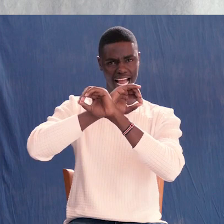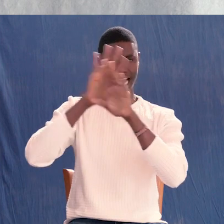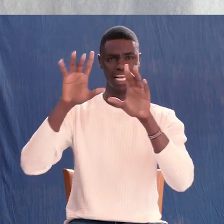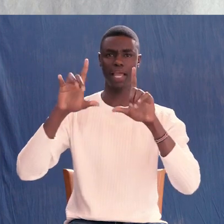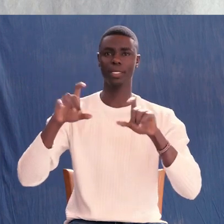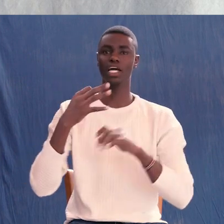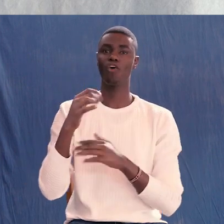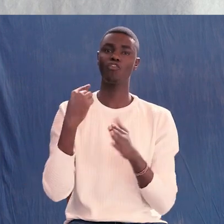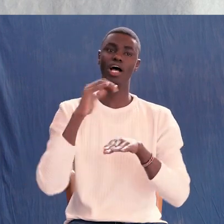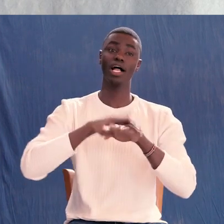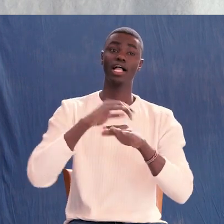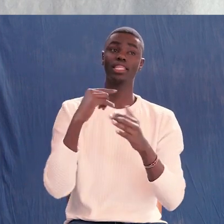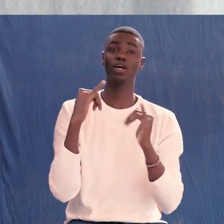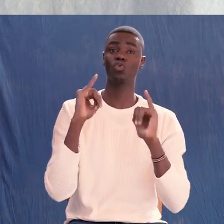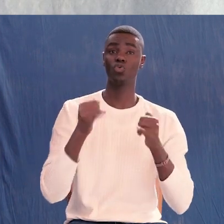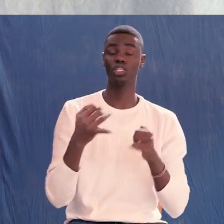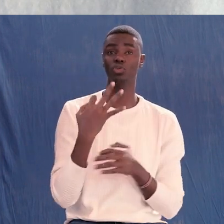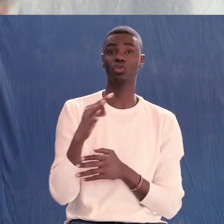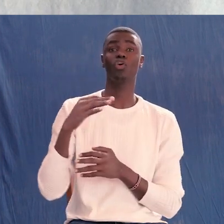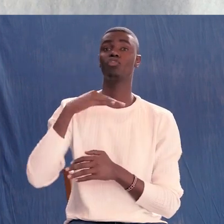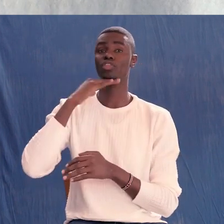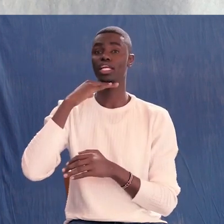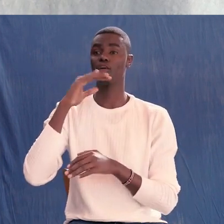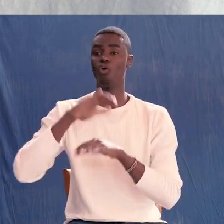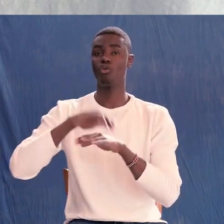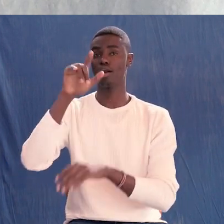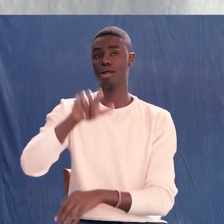of the good news of his death on the cross.